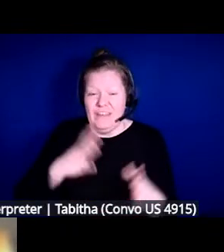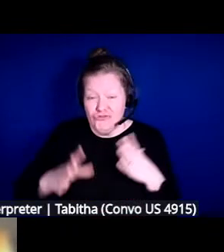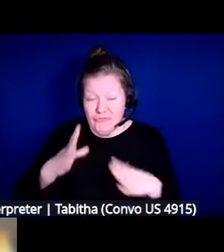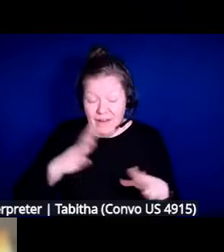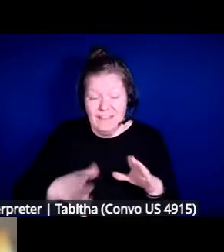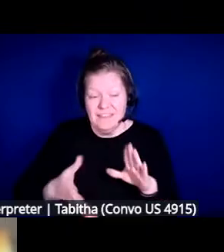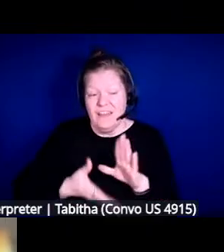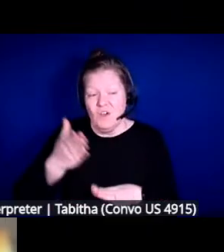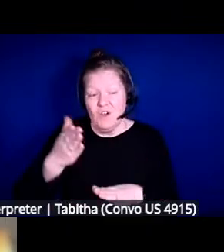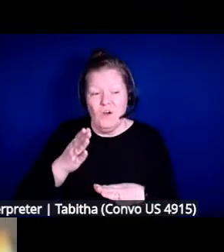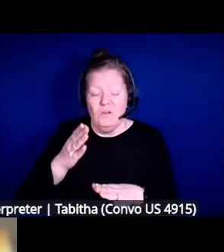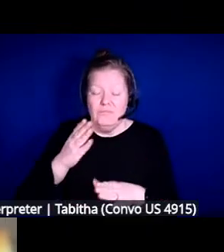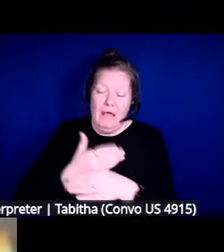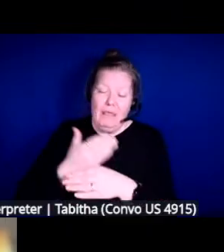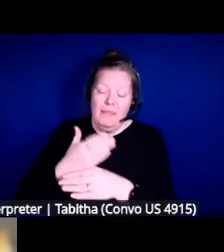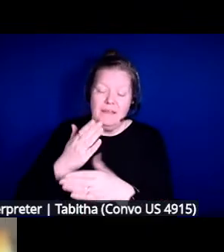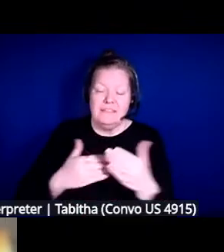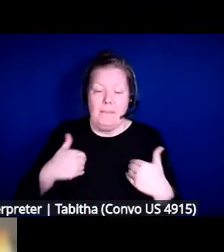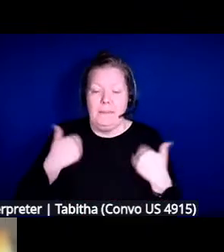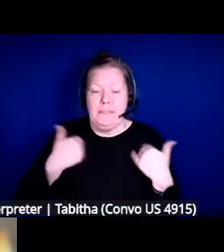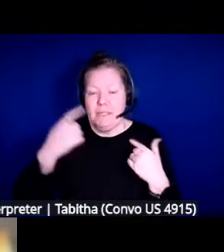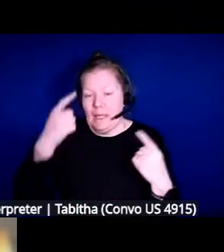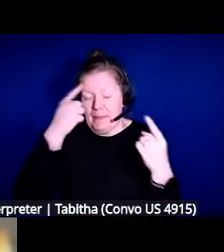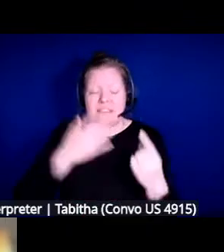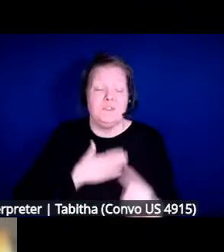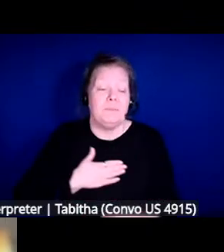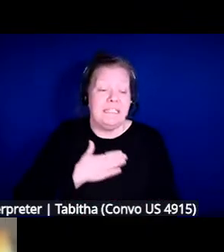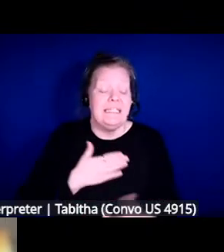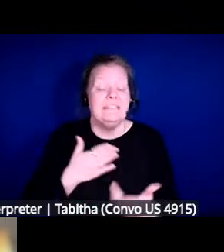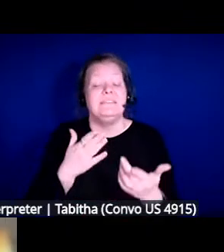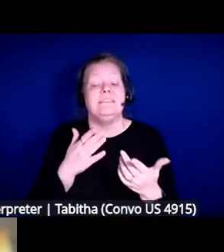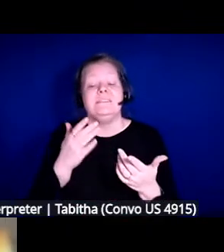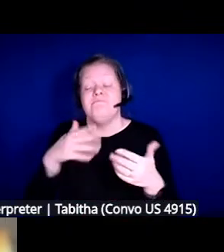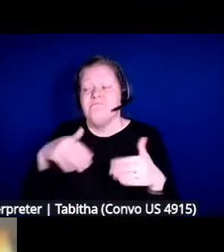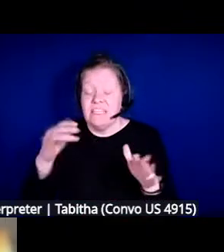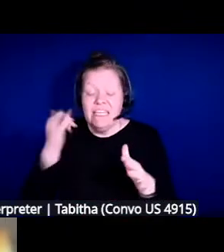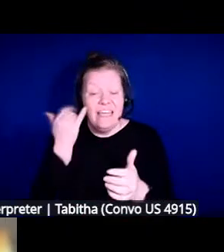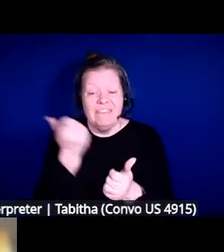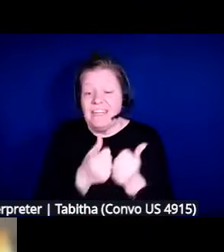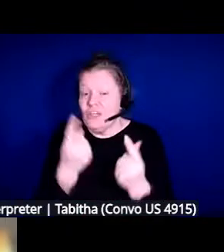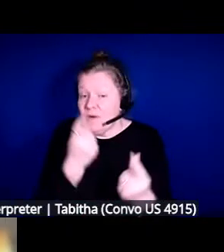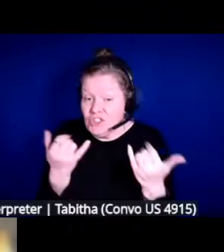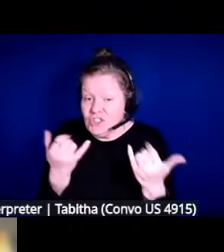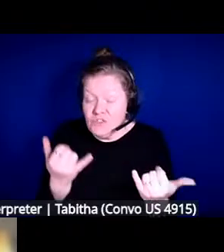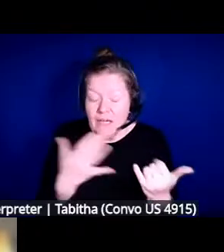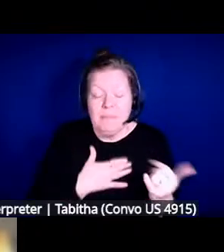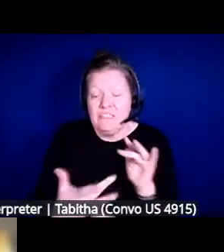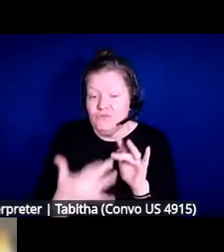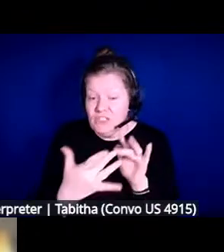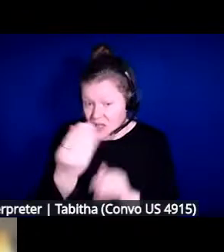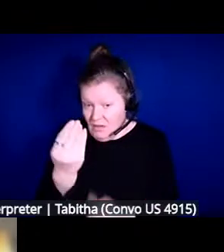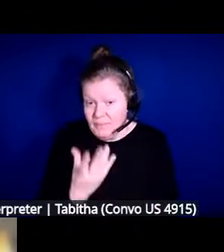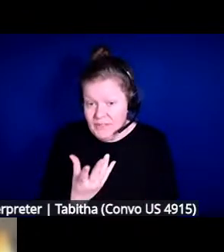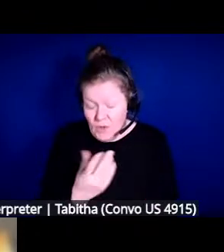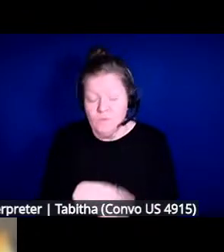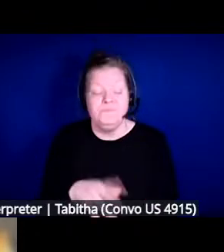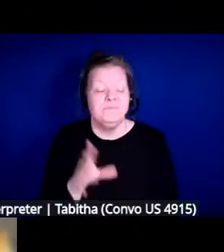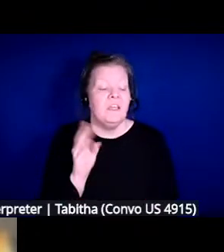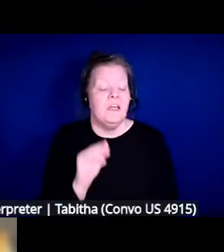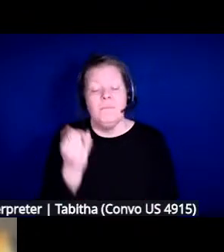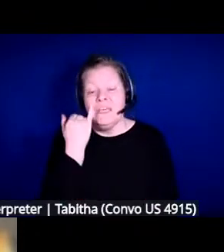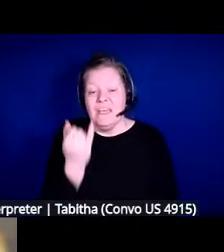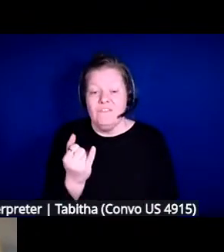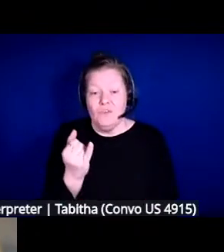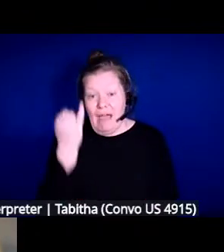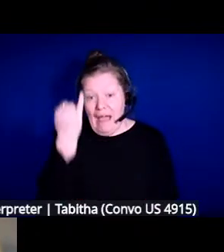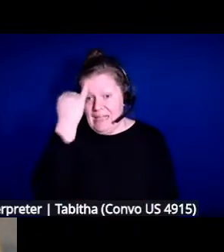go terrorize some young minds. So please, y'all go out there. If you have any questions today, please reach out. Let me know. If you come up with